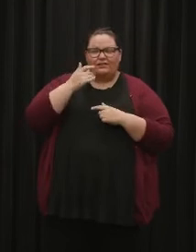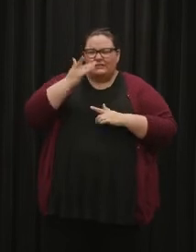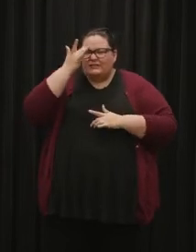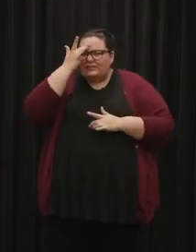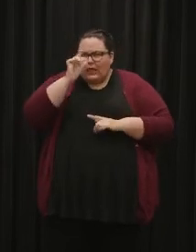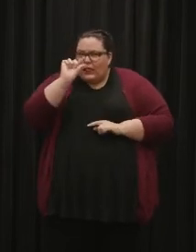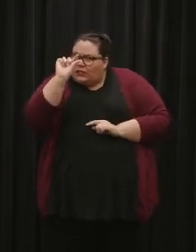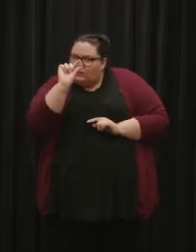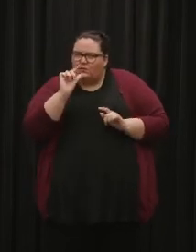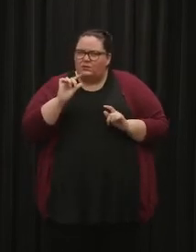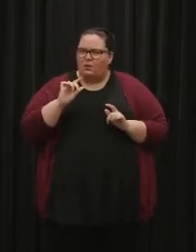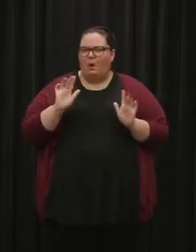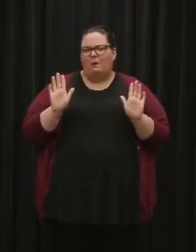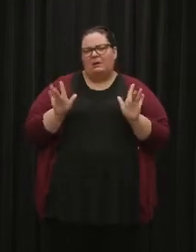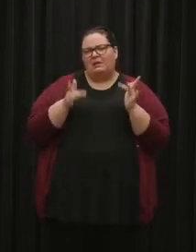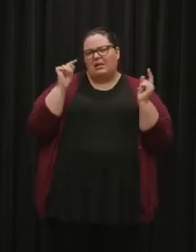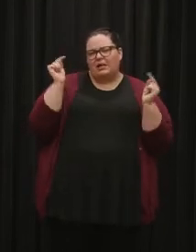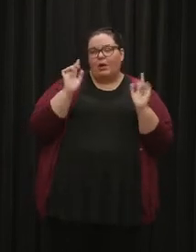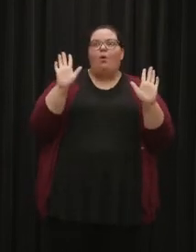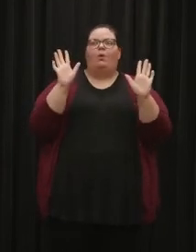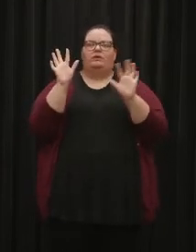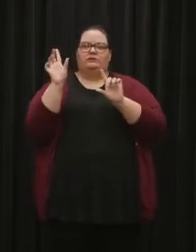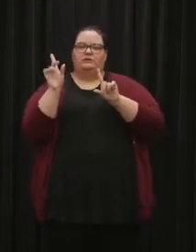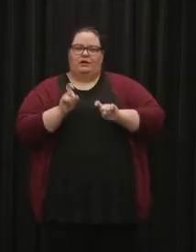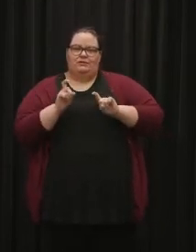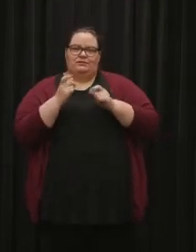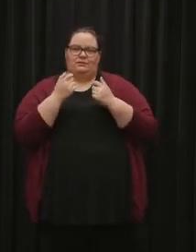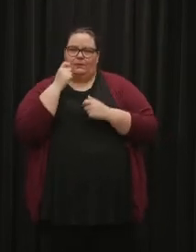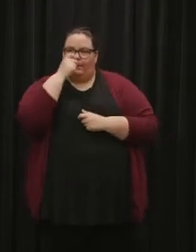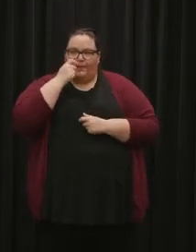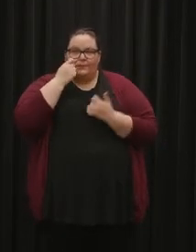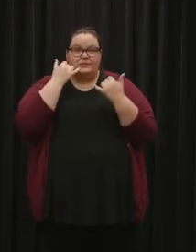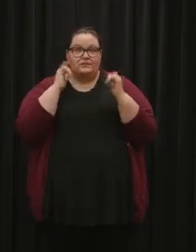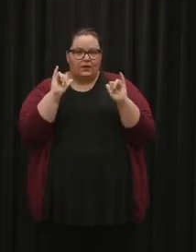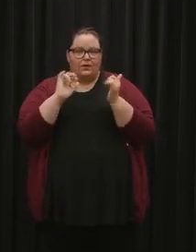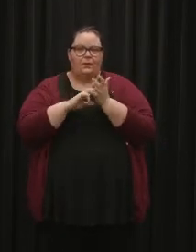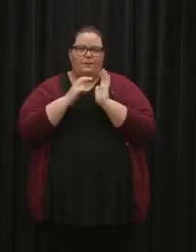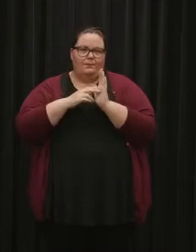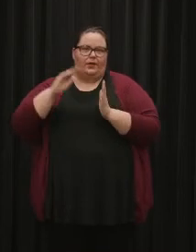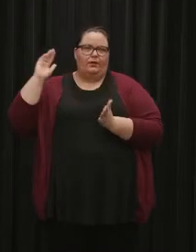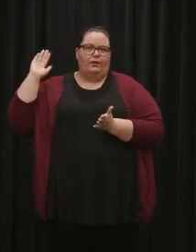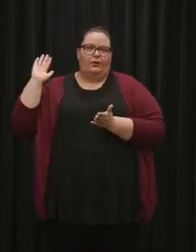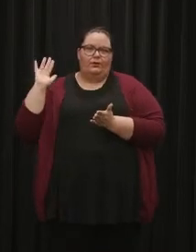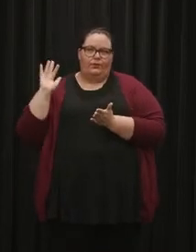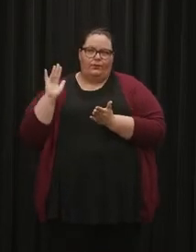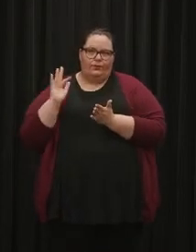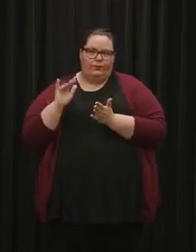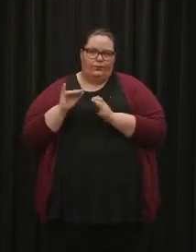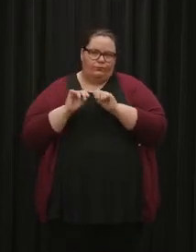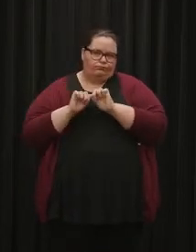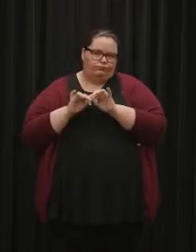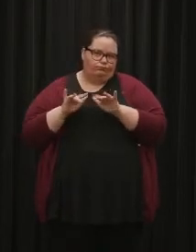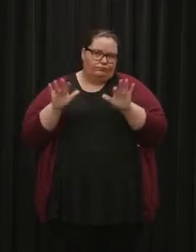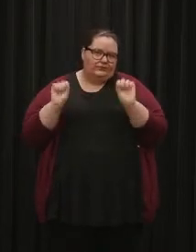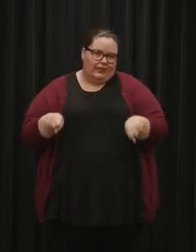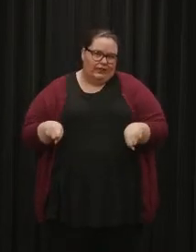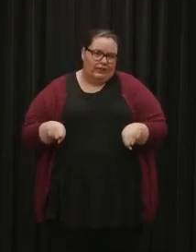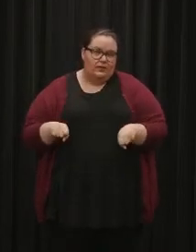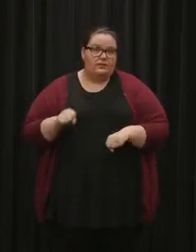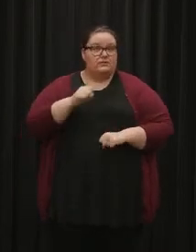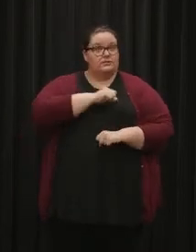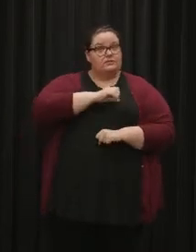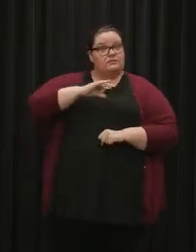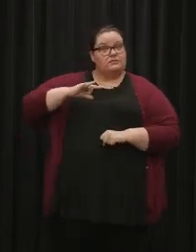for symptoms, no matter how mild they may seem, is playing a vital role in limiting the scope and duration of this outbreak. The staff at